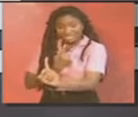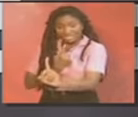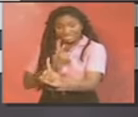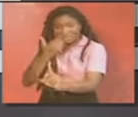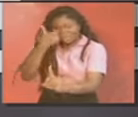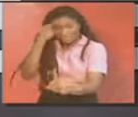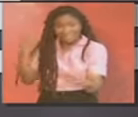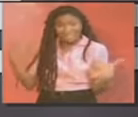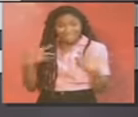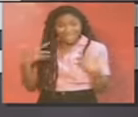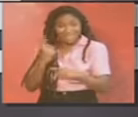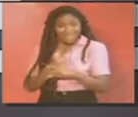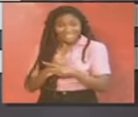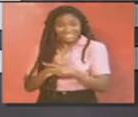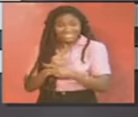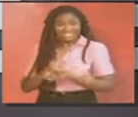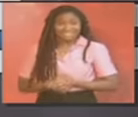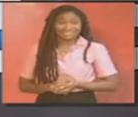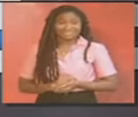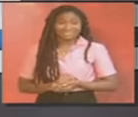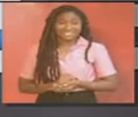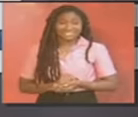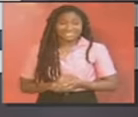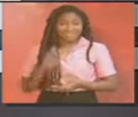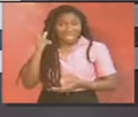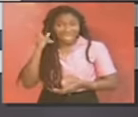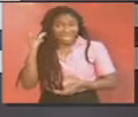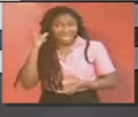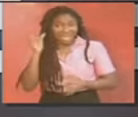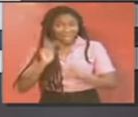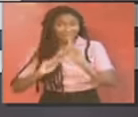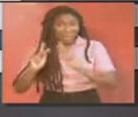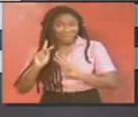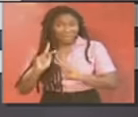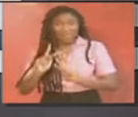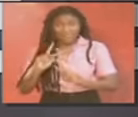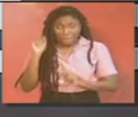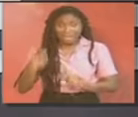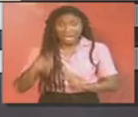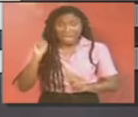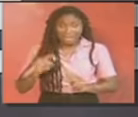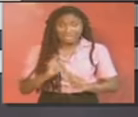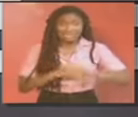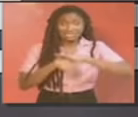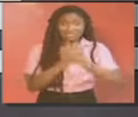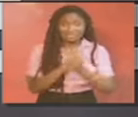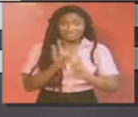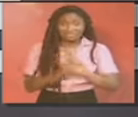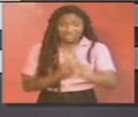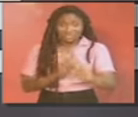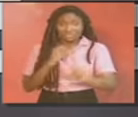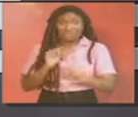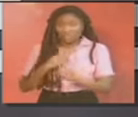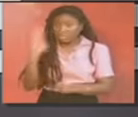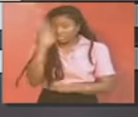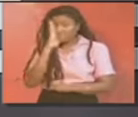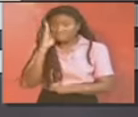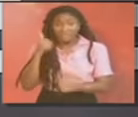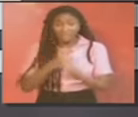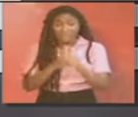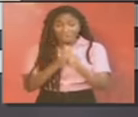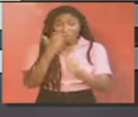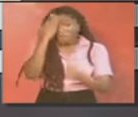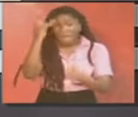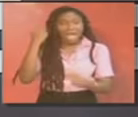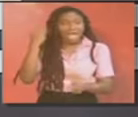to fear of the unknown. You know, we were hearing people, we needed to do it, and we were doing it not thinking about it because we were not